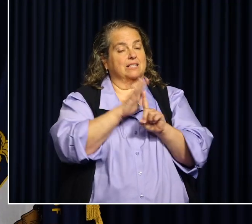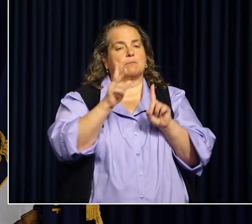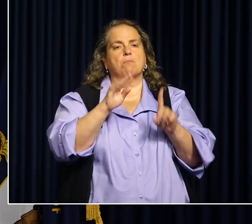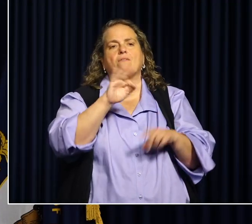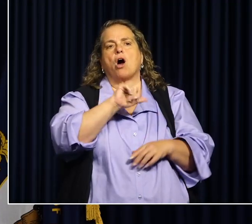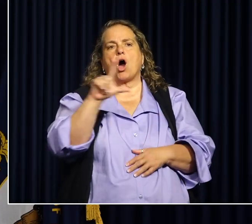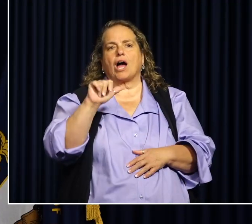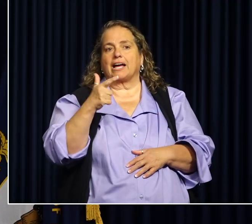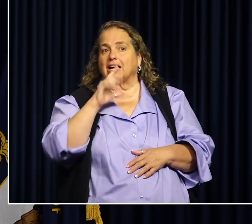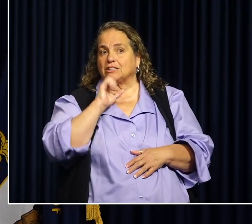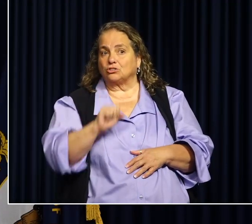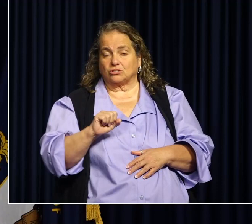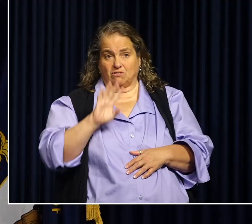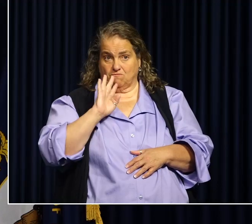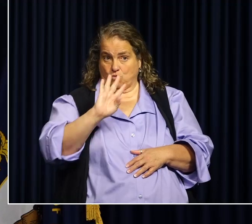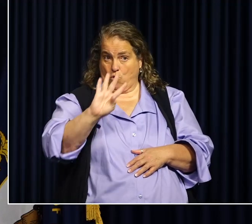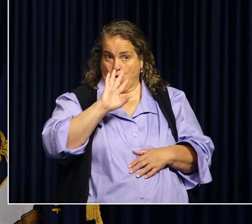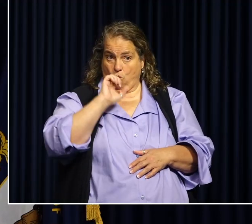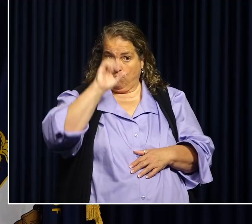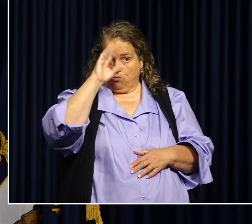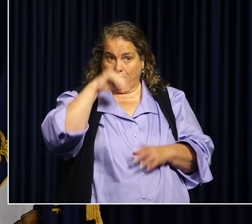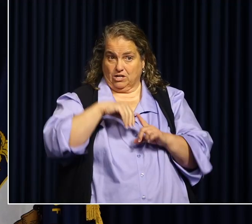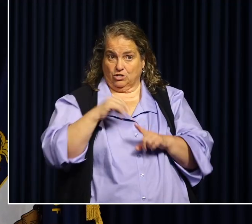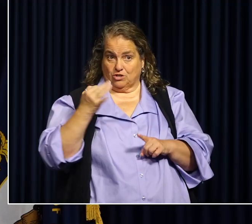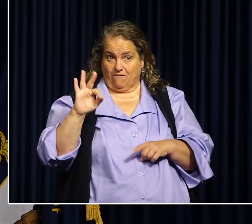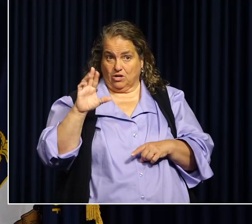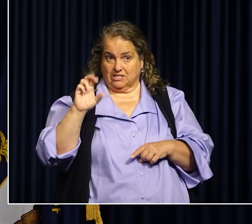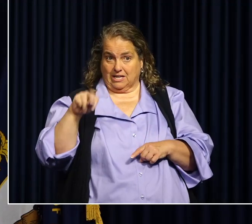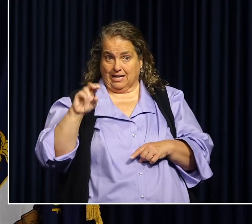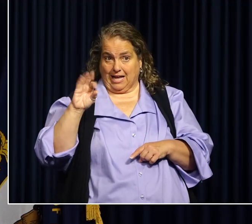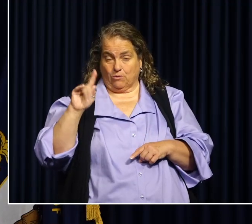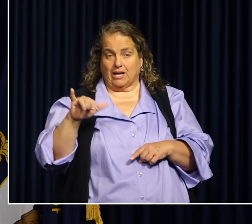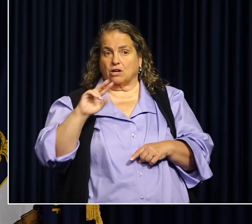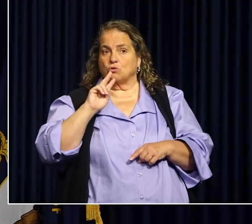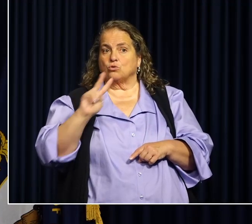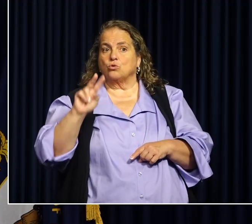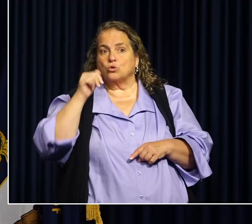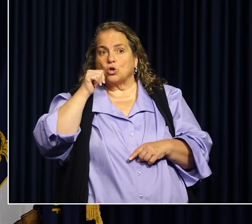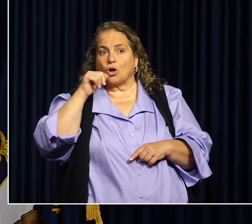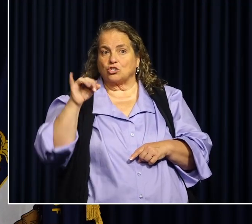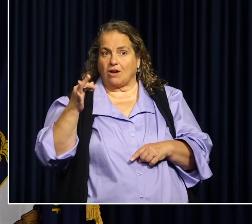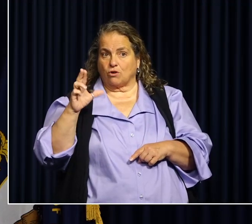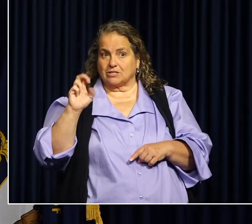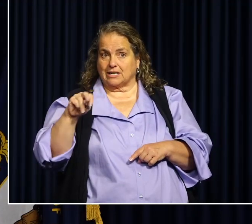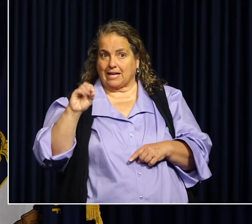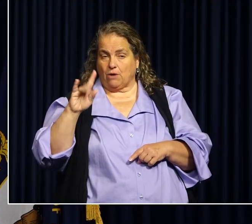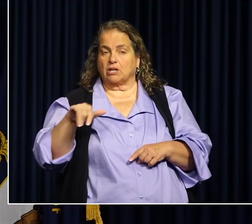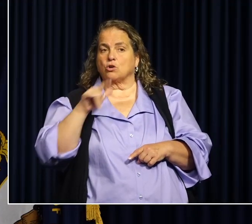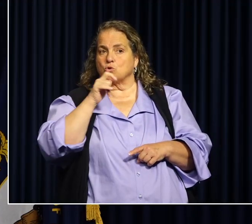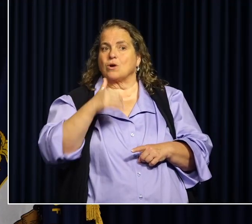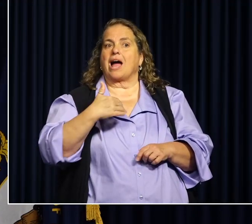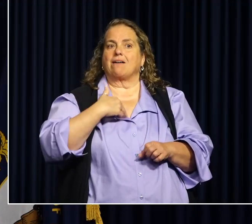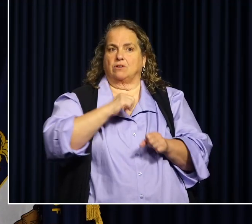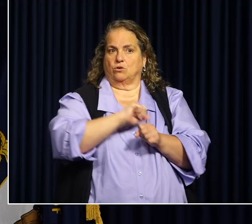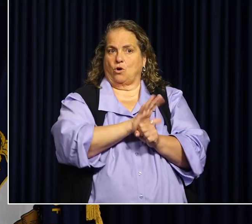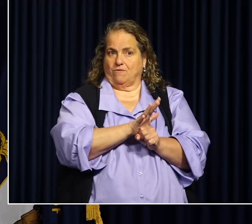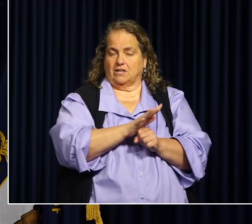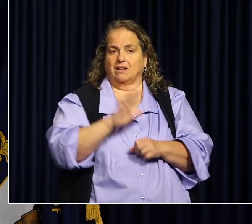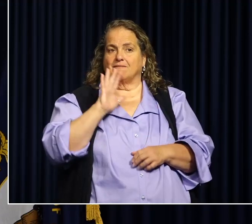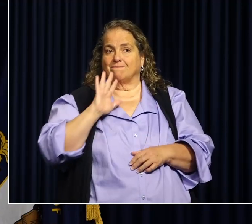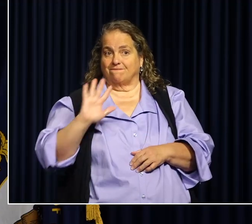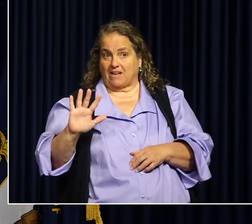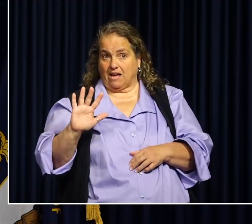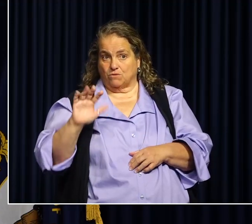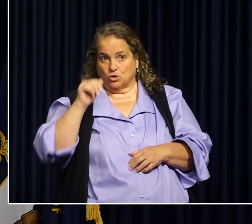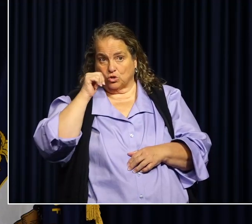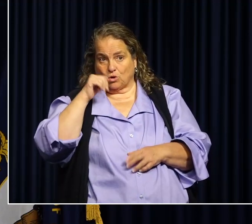a 4-year-old boy in Jefferson County and a 2-year-old girl in Jefferson County that tested positive, a 5-year-old